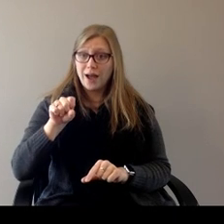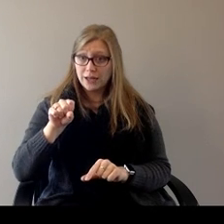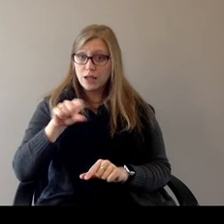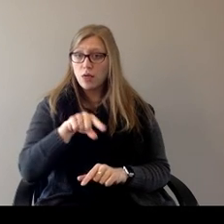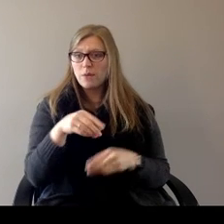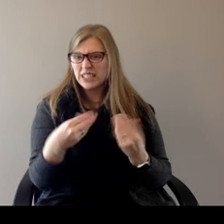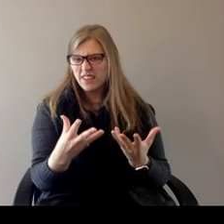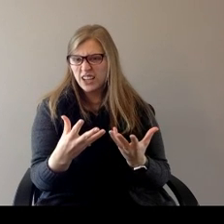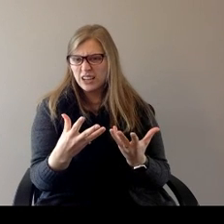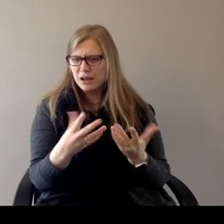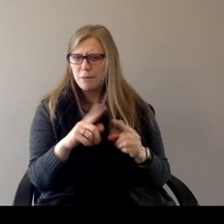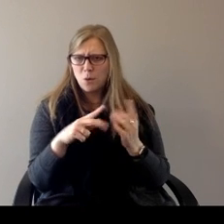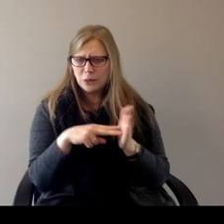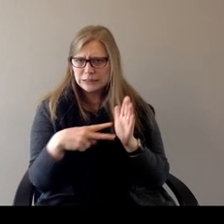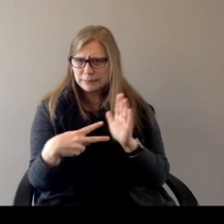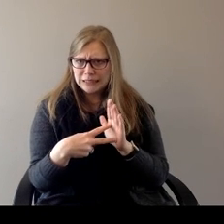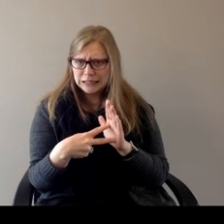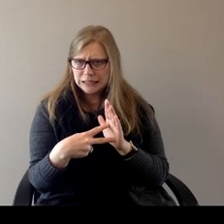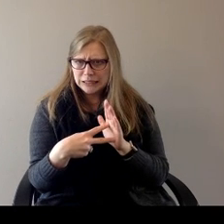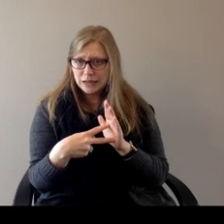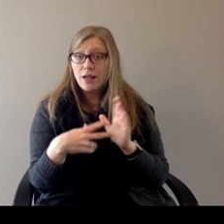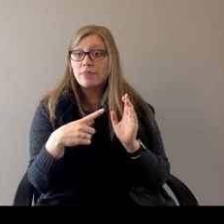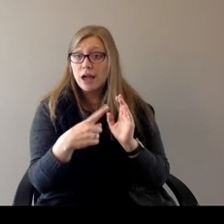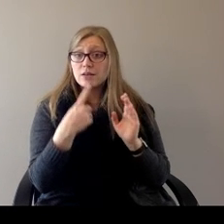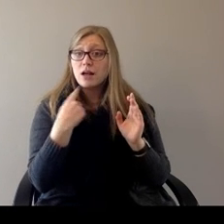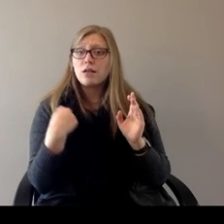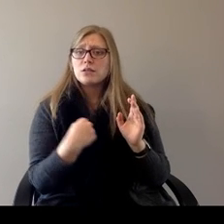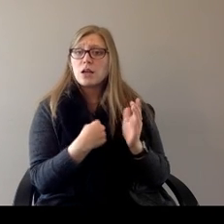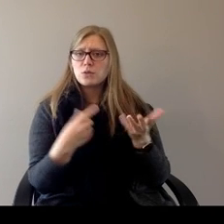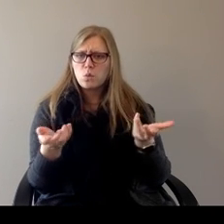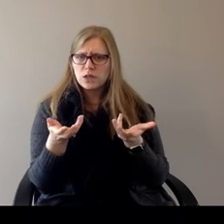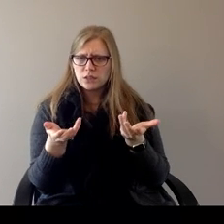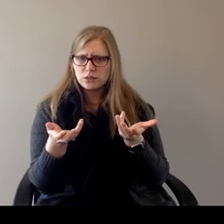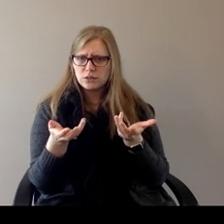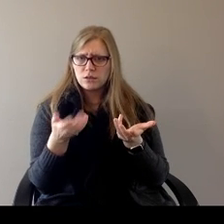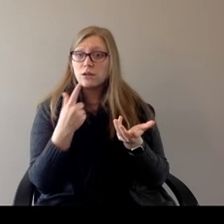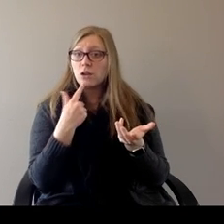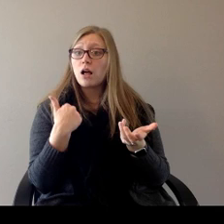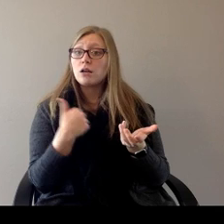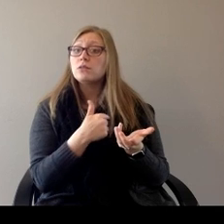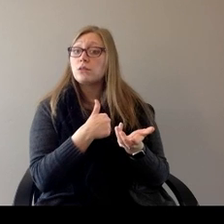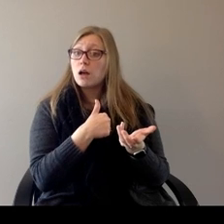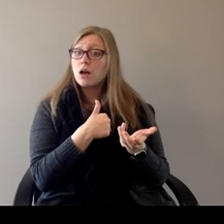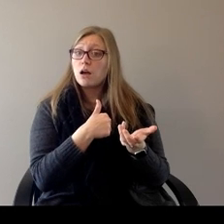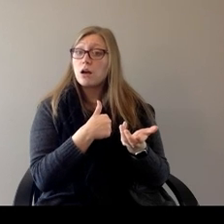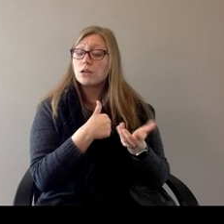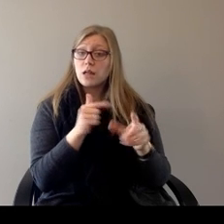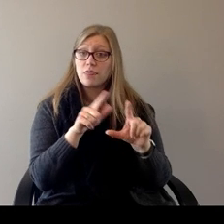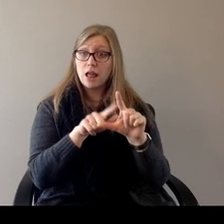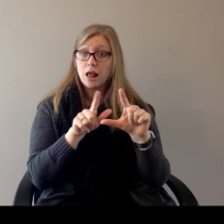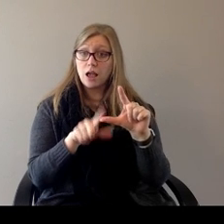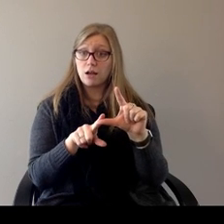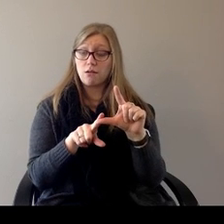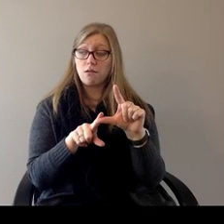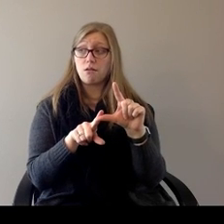given, okay? So then that tells us what? That tells us that angle